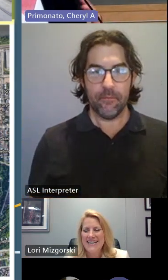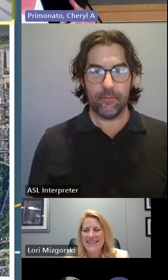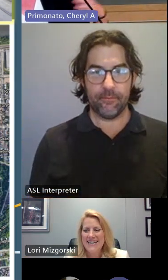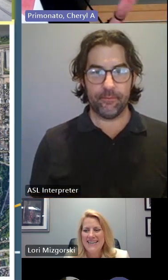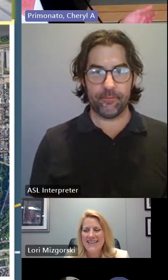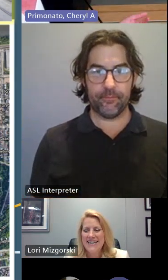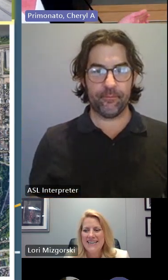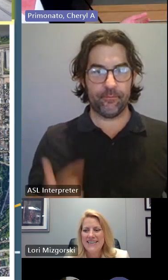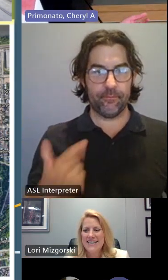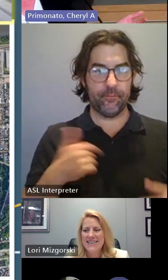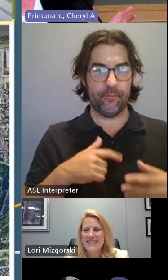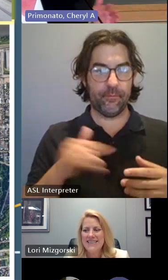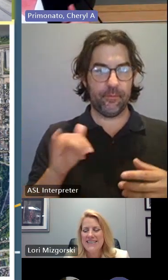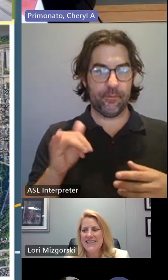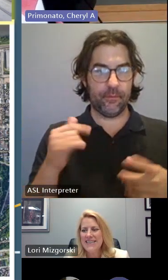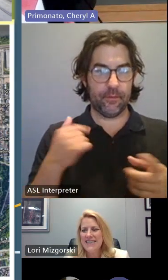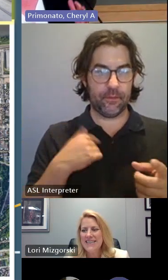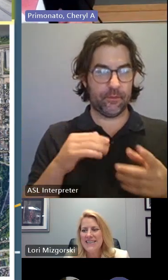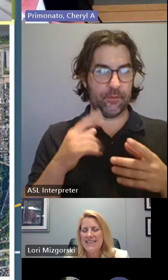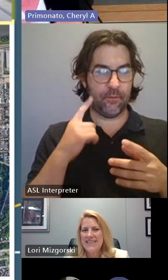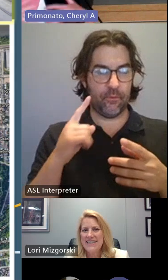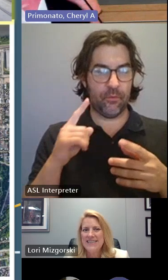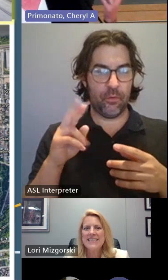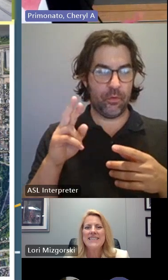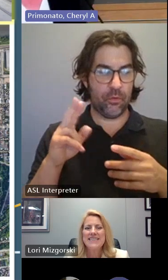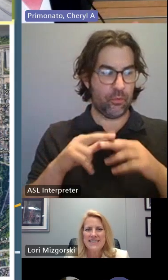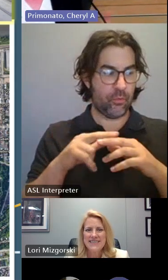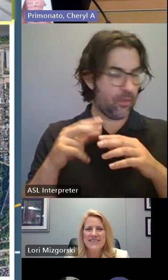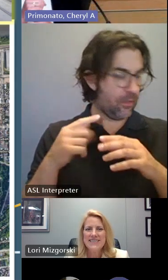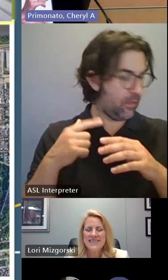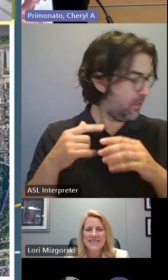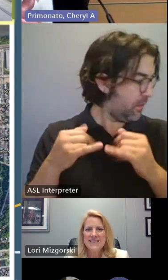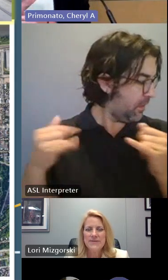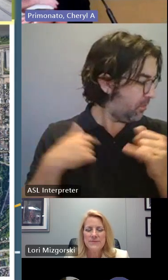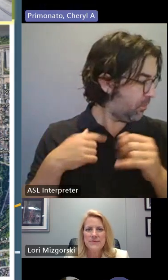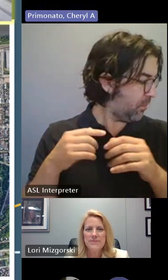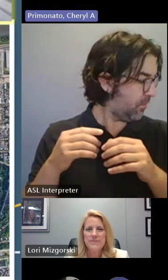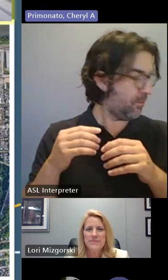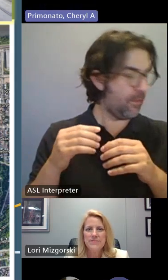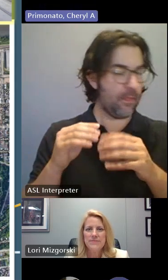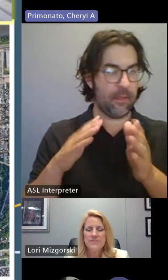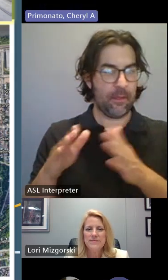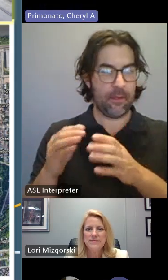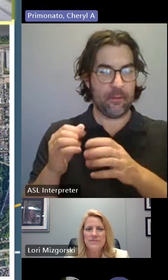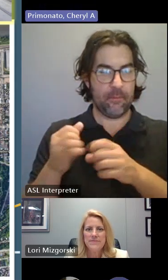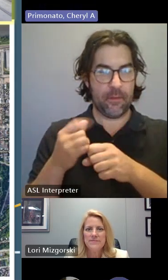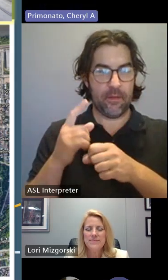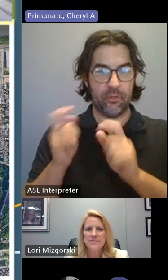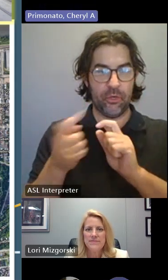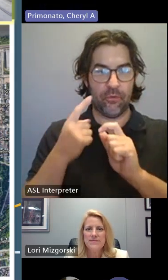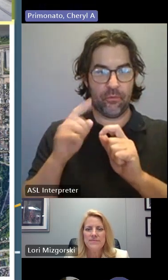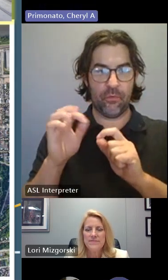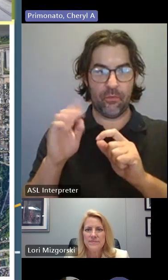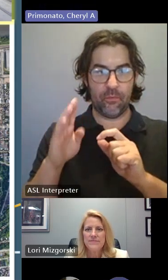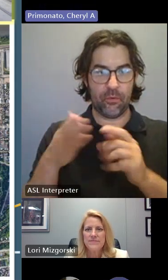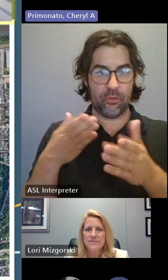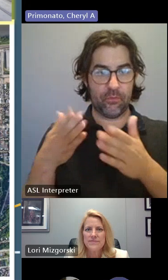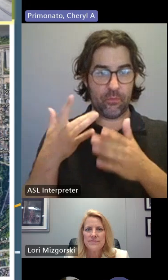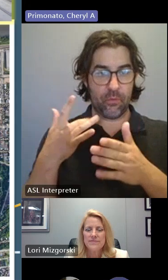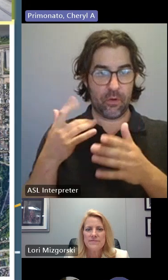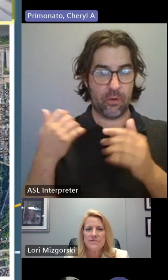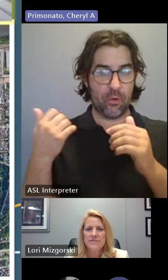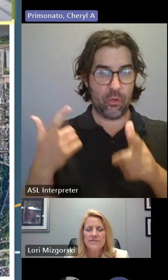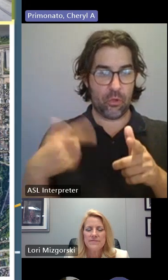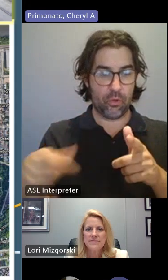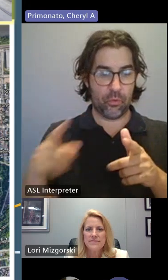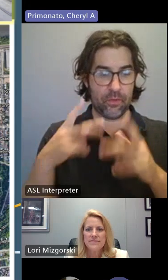because we are, like we did this summer for the rail line, we are planning to try and get these changes into our February service changes so that everyone can